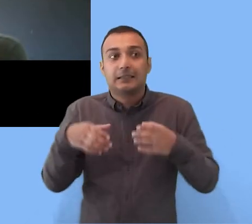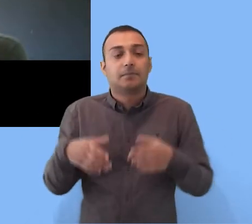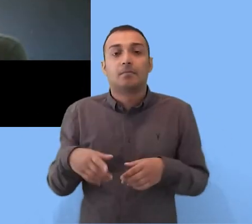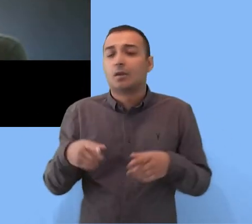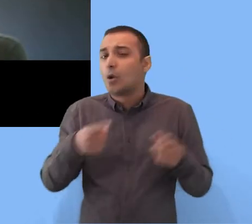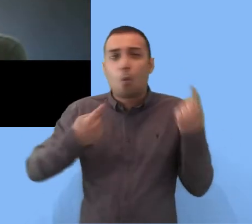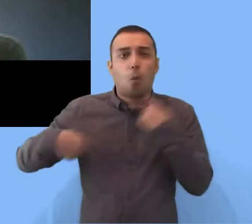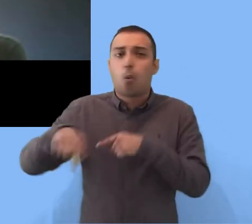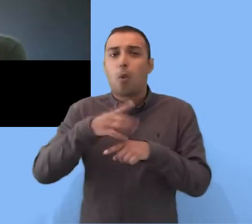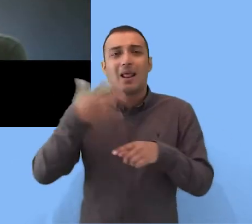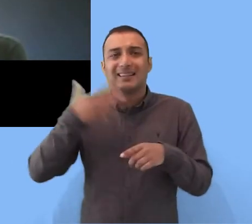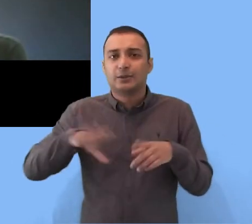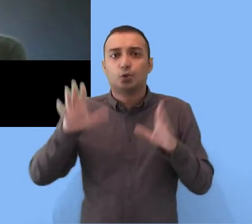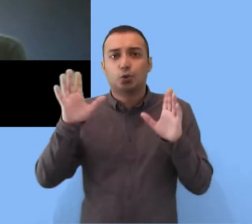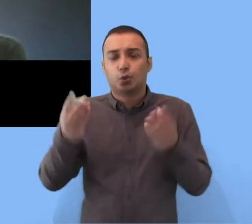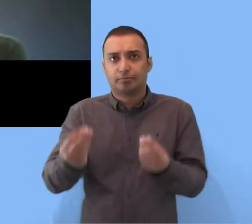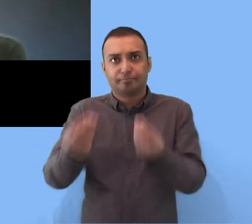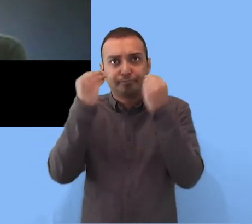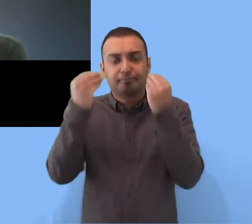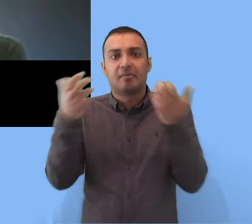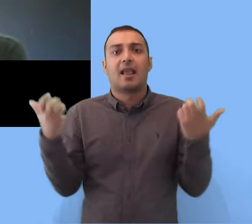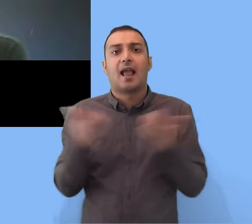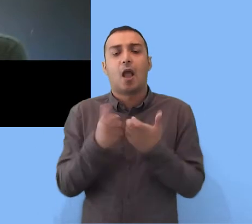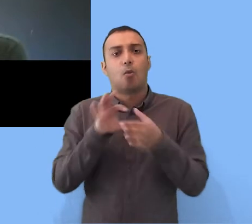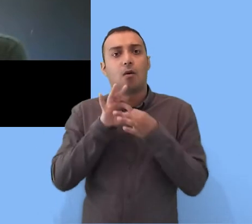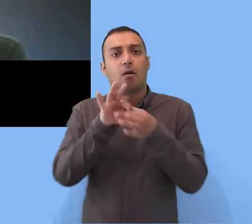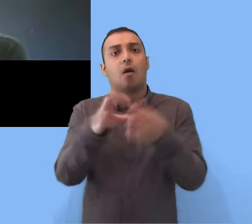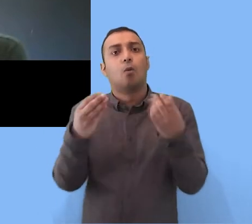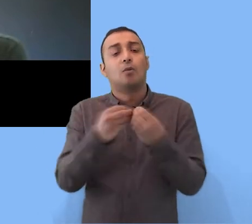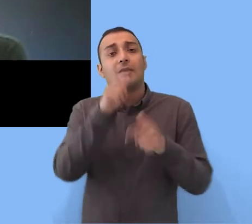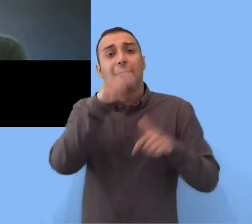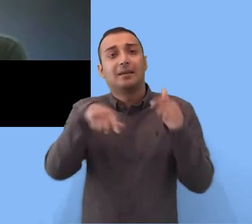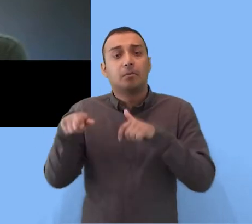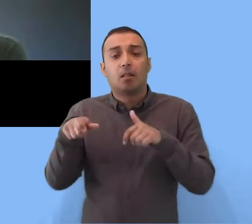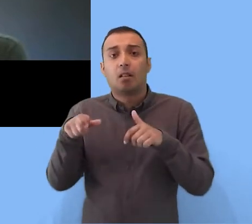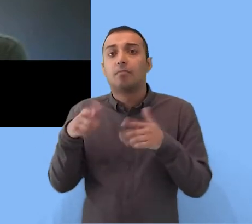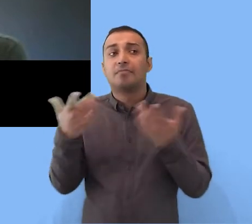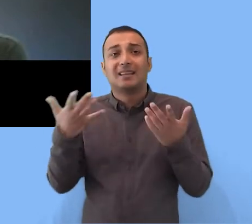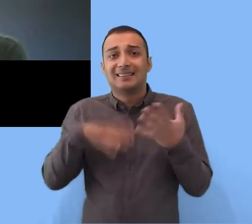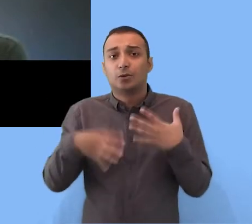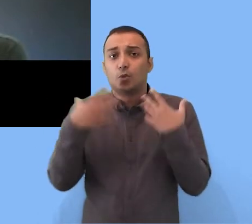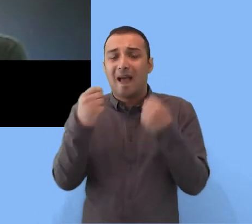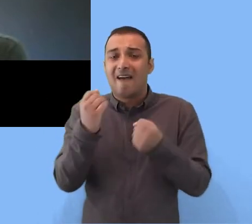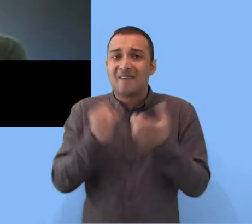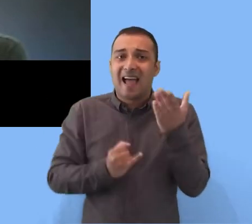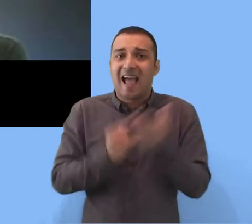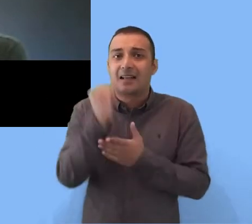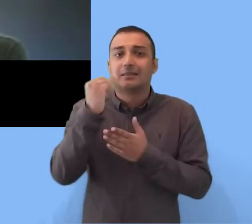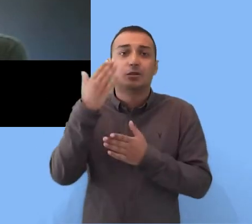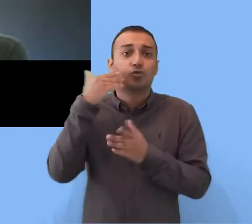Anti-racist practice policies need to be put in place. Inclusive policies need to be put in place.